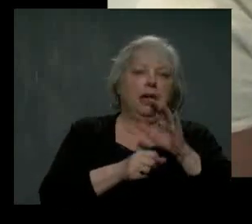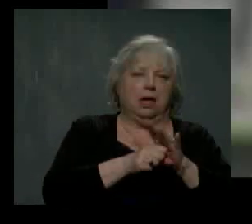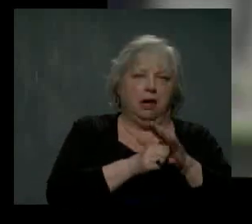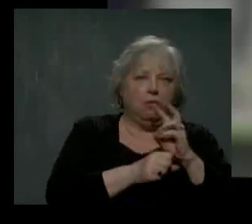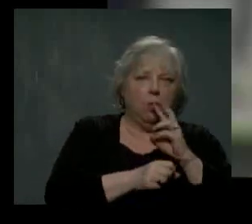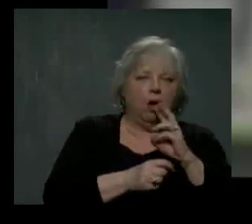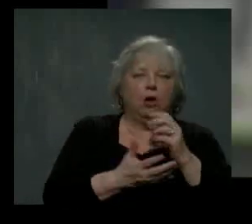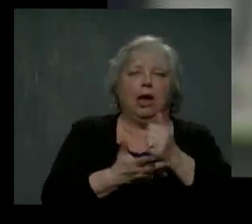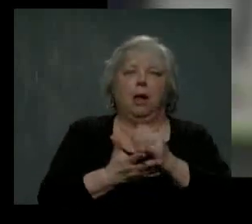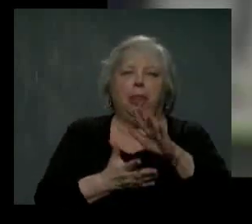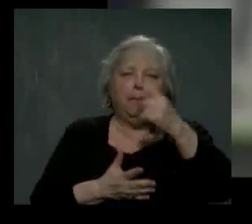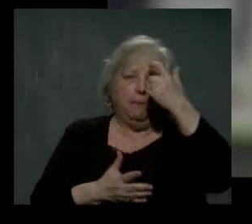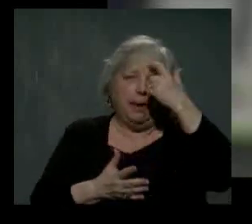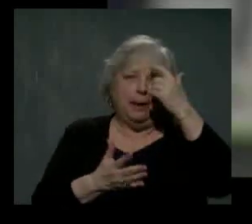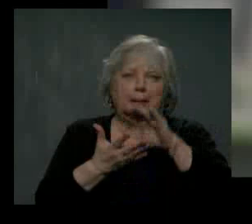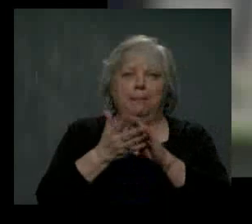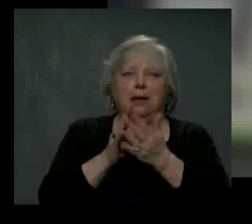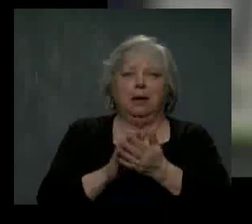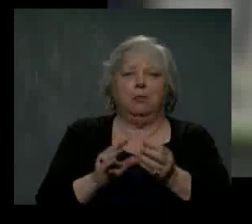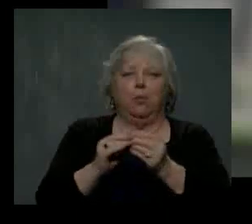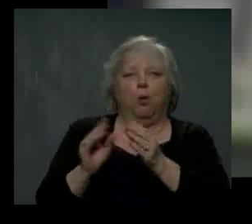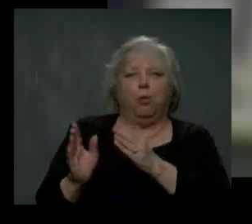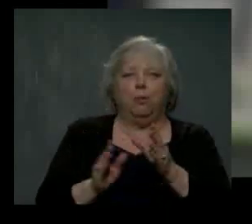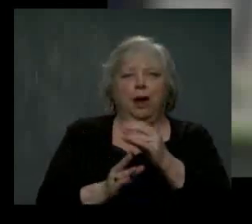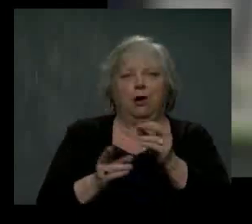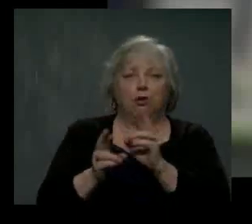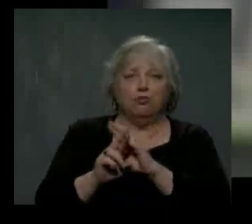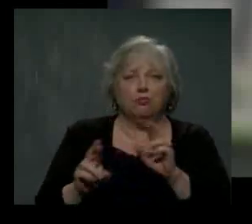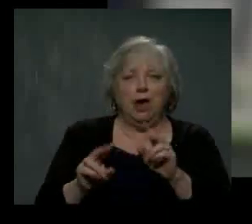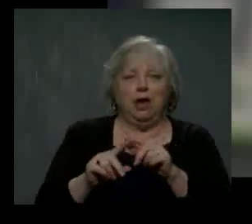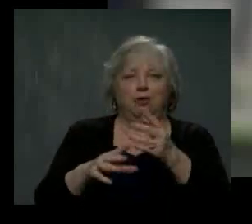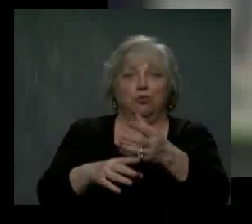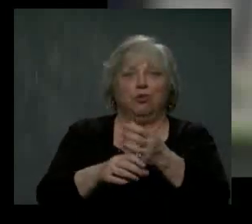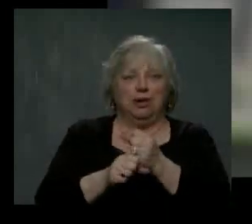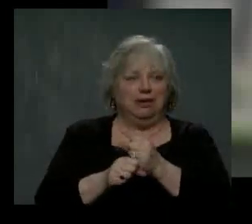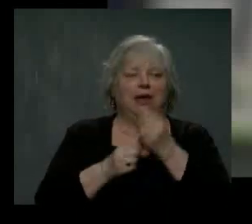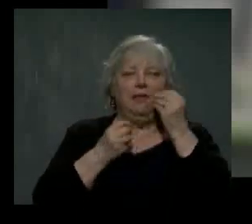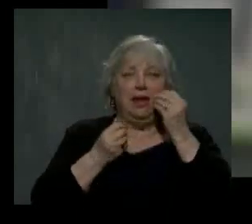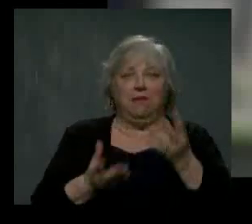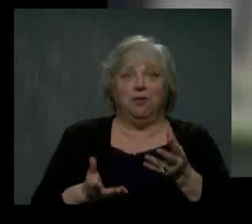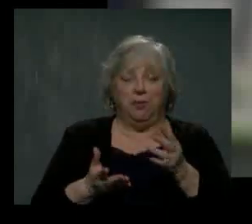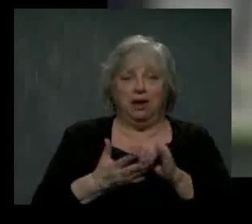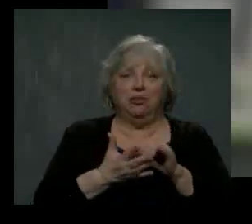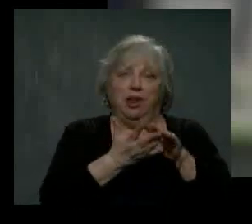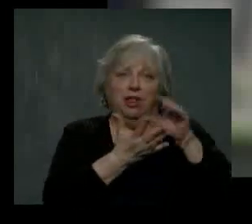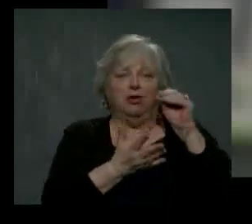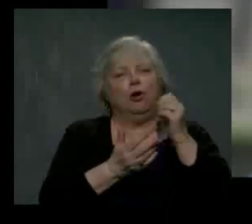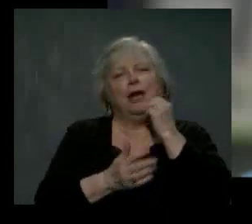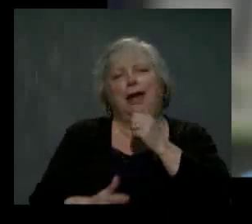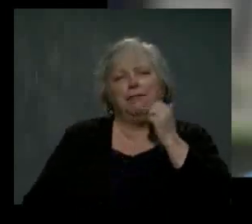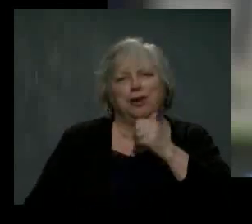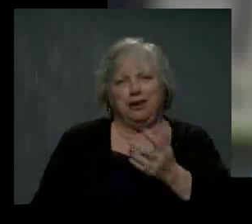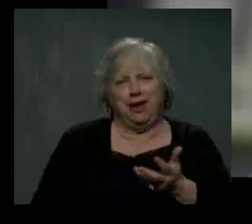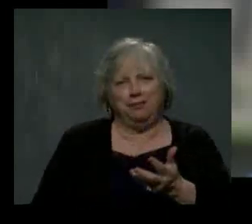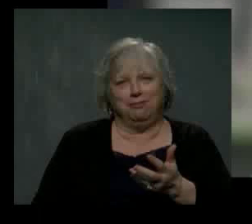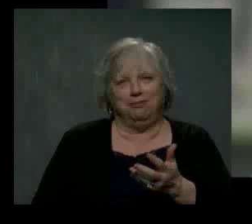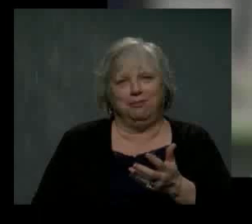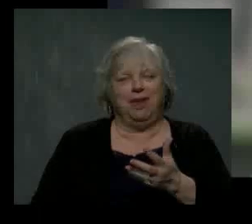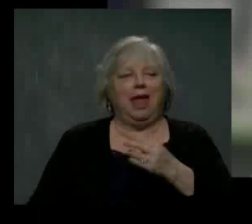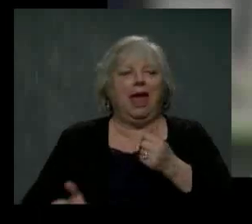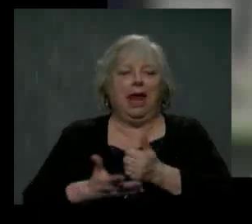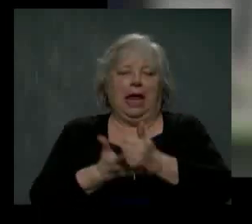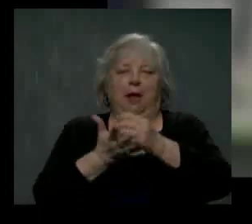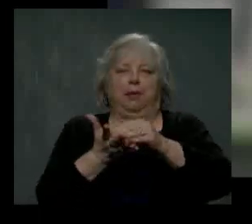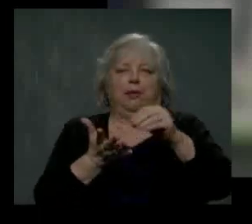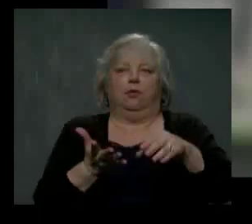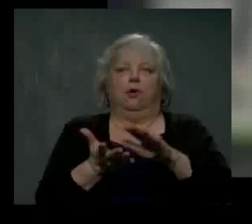it helps their minds to be more prepared and ready to receive the information that they're learning each and every day. And it helps them be